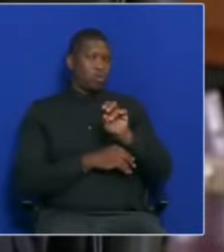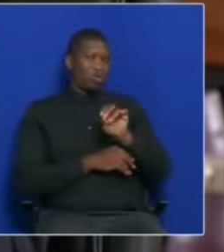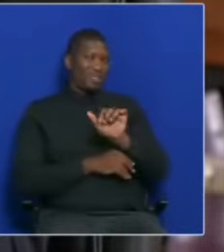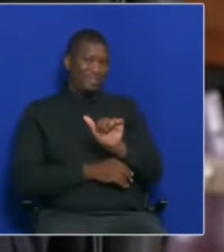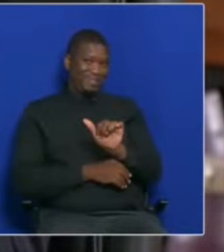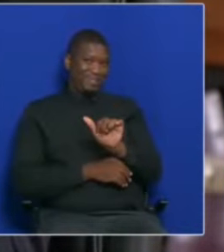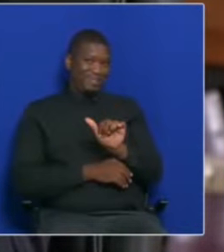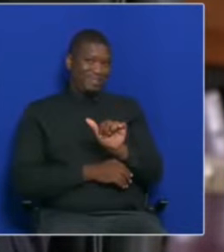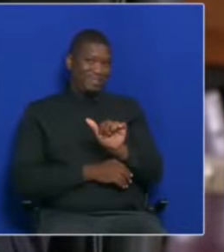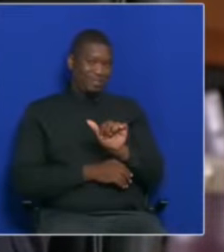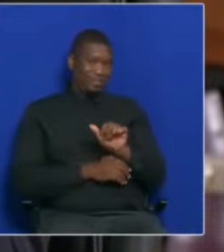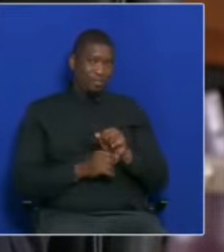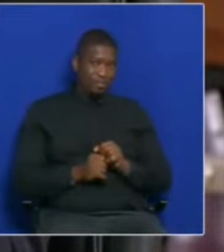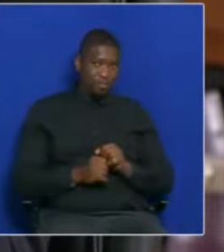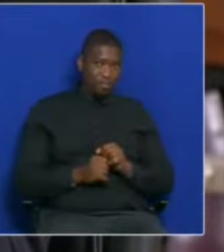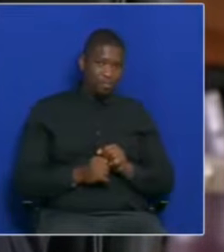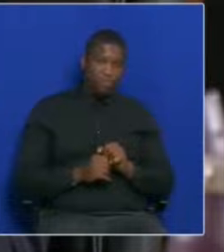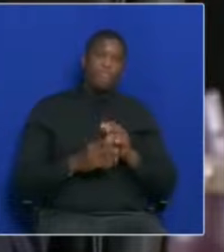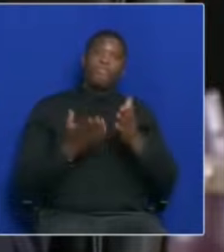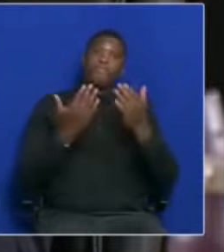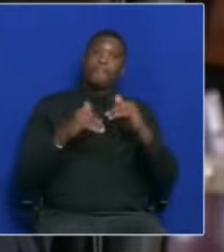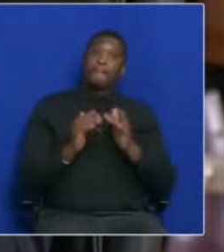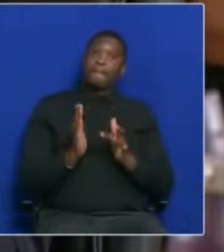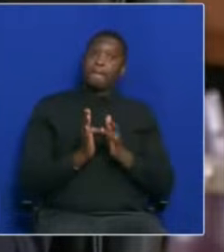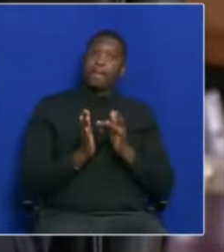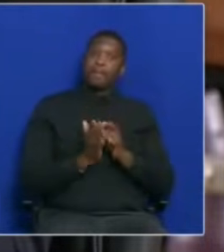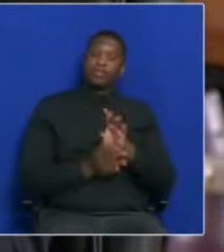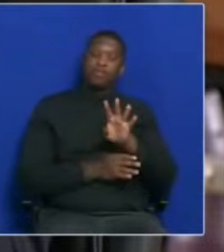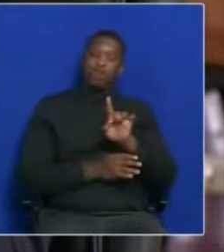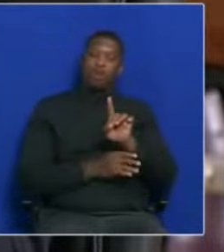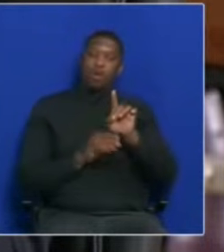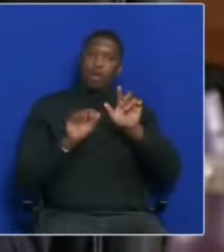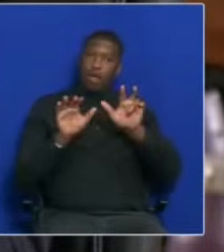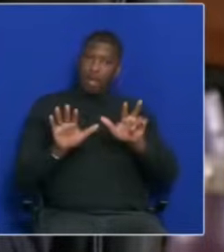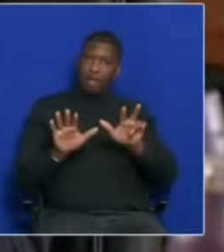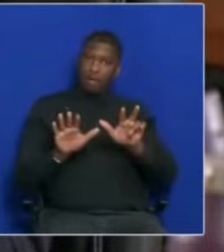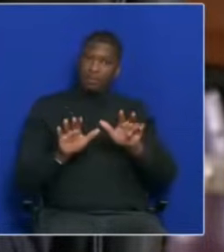And then on page 418, this is